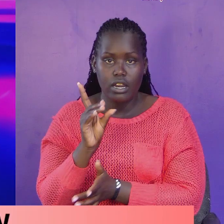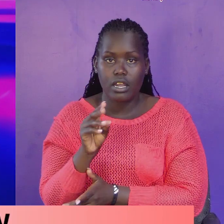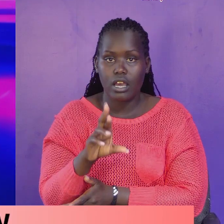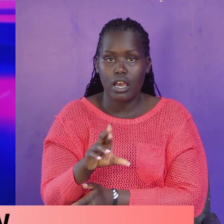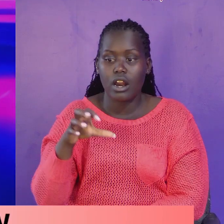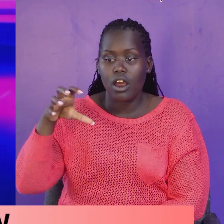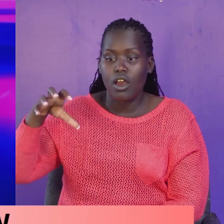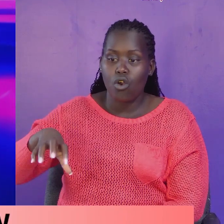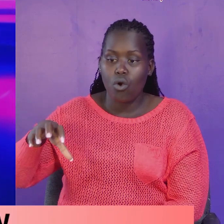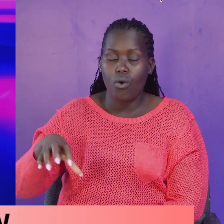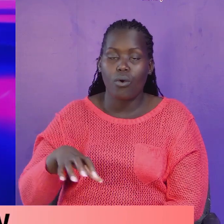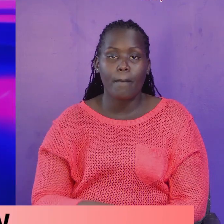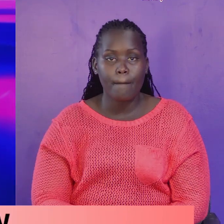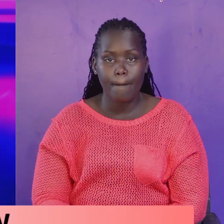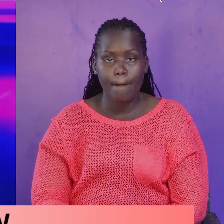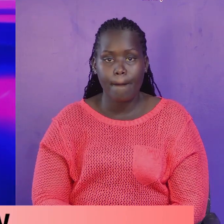This is